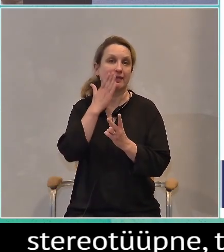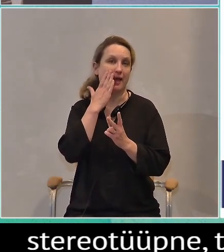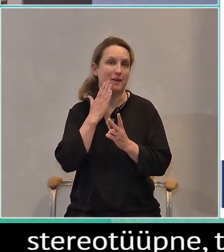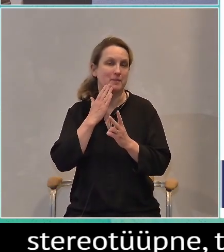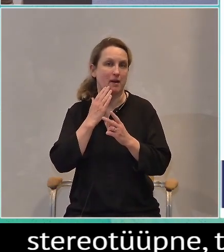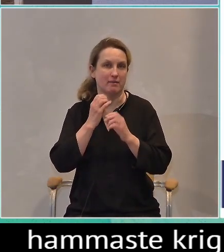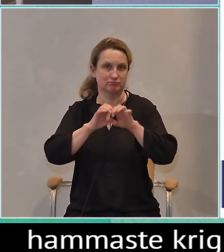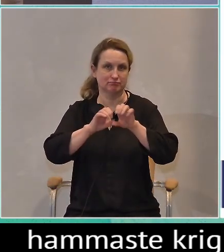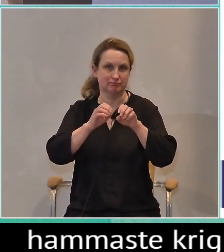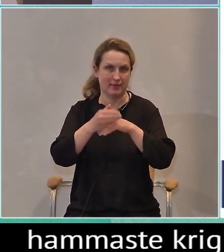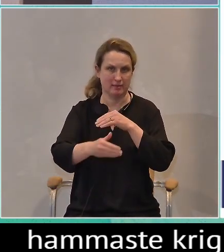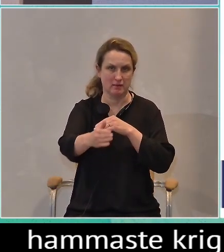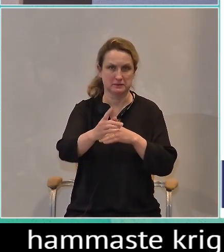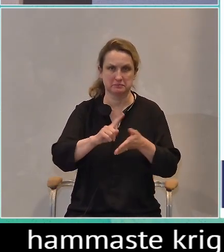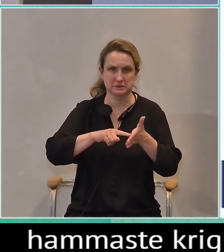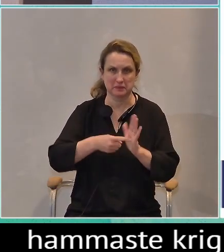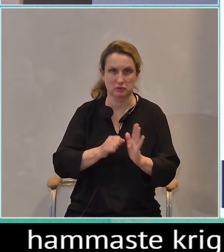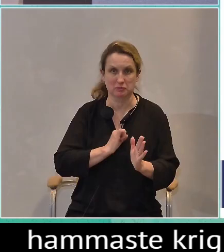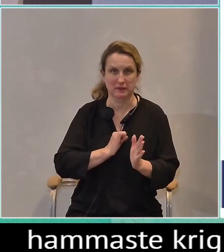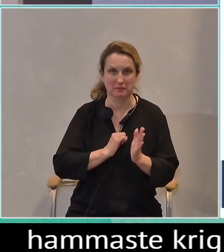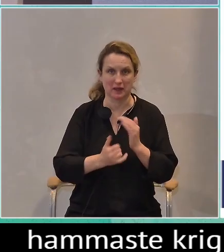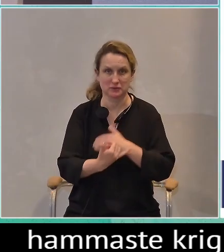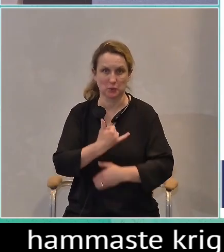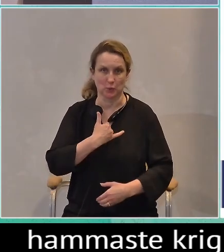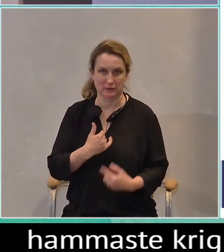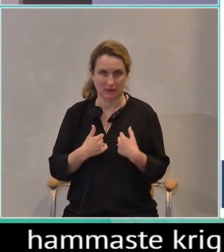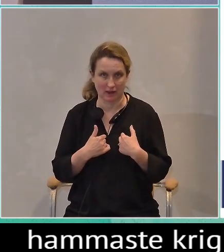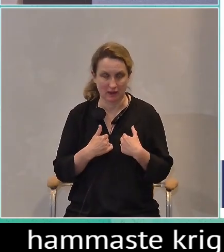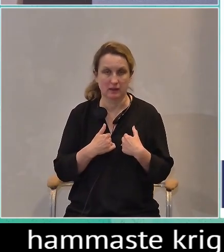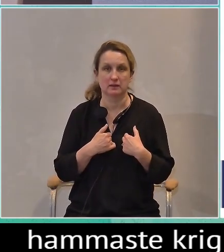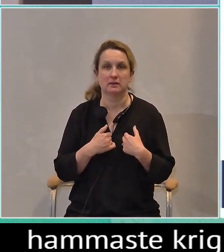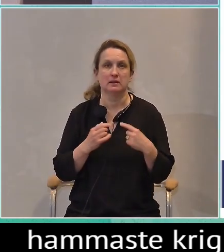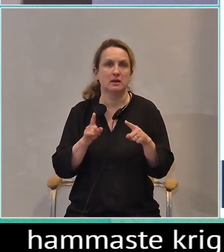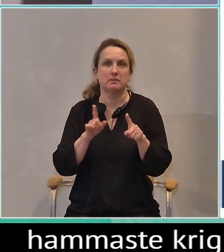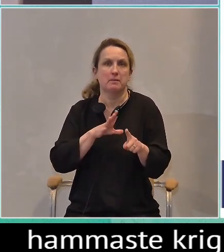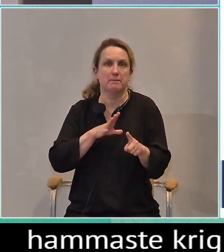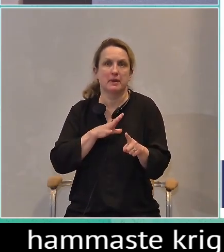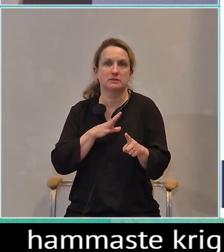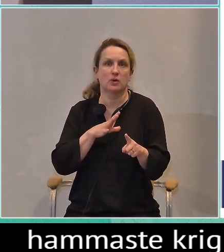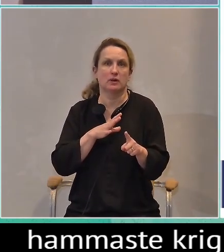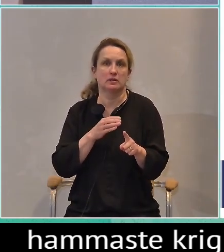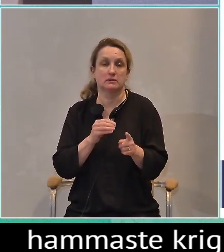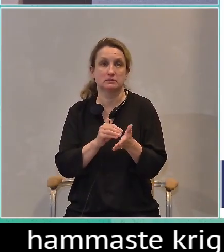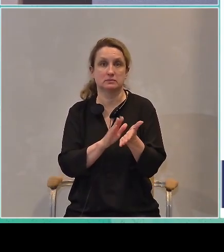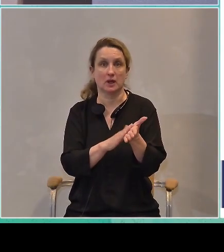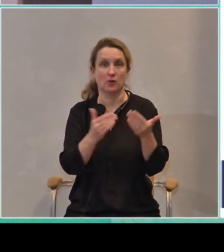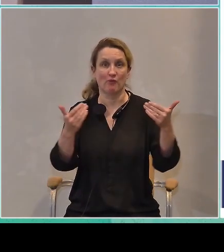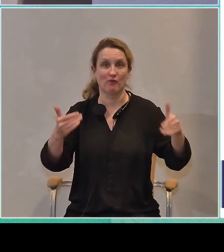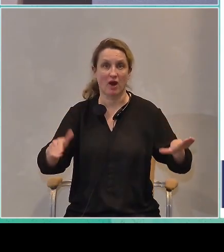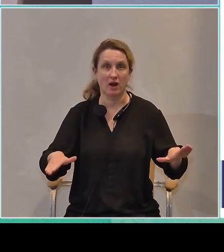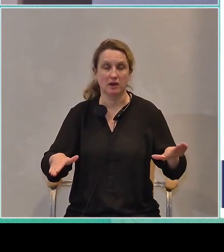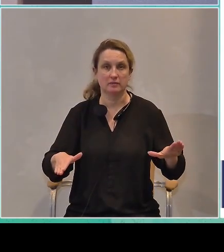We agreed that Franka's mother will take it from here. What had them get in touch with